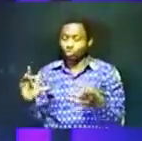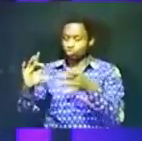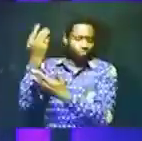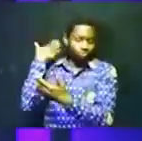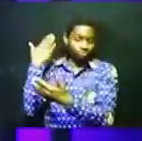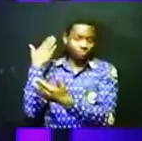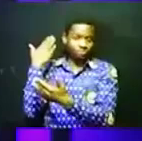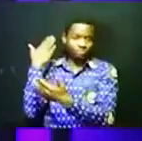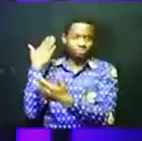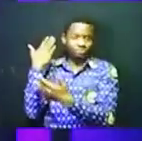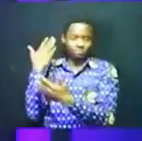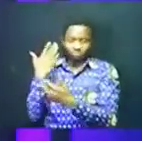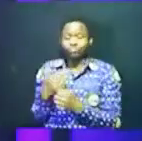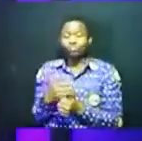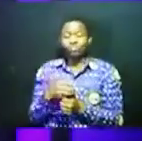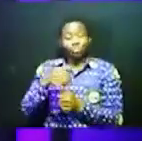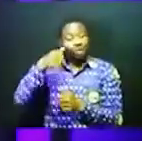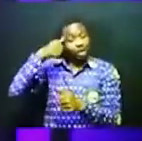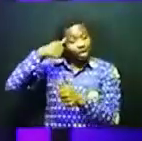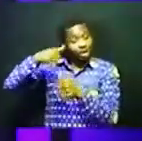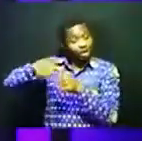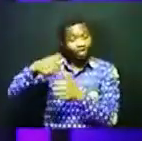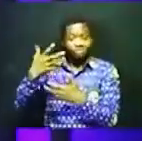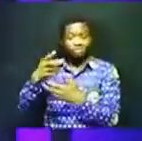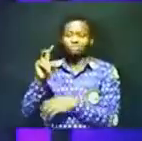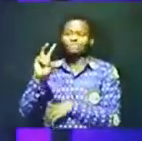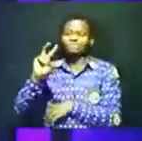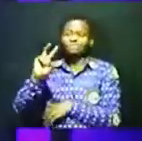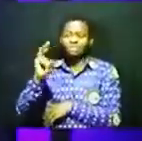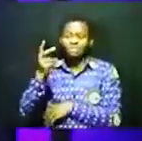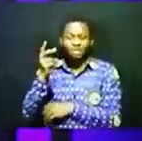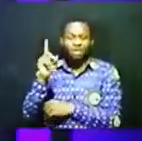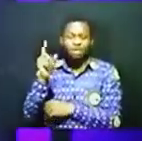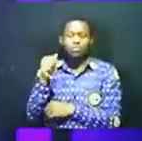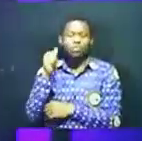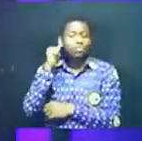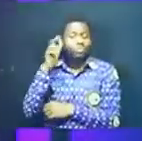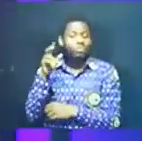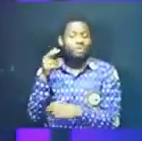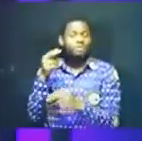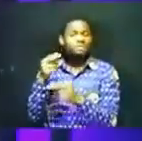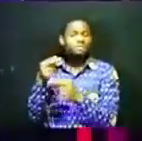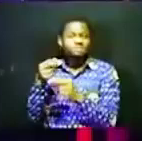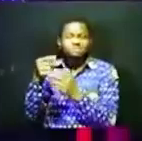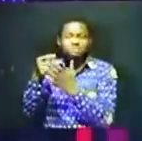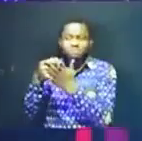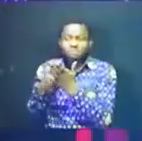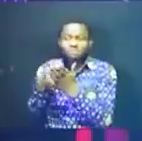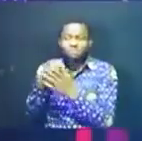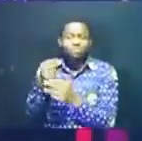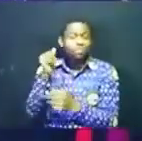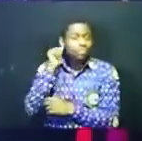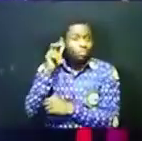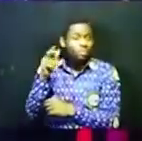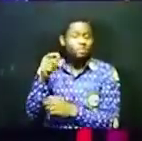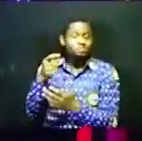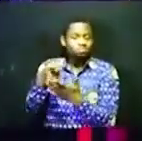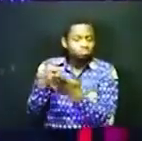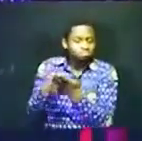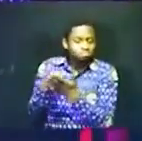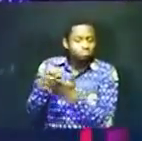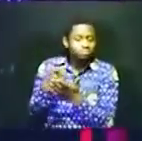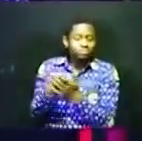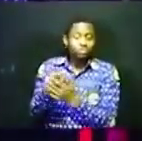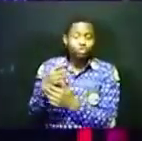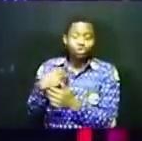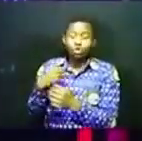reminding ourselves of the second assertion by this lady we have been discussing. Yetwa so ewo baby a